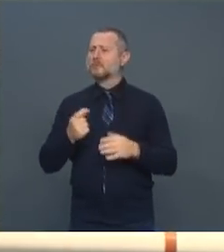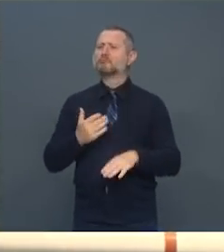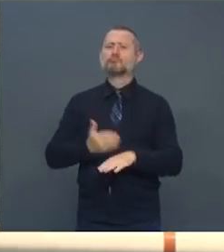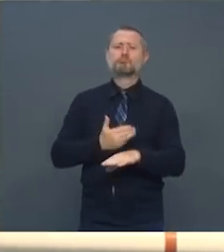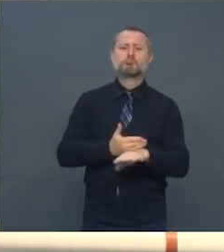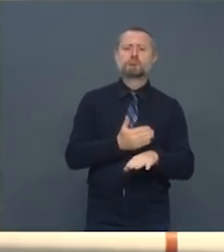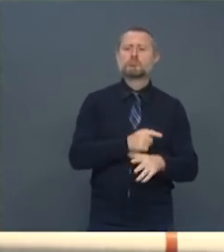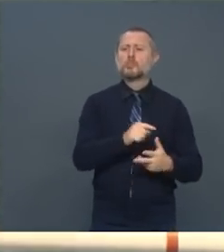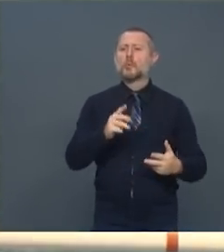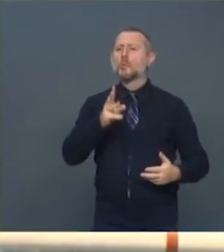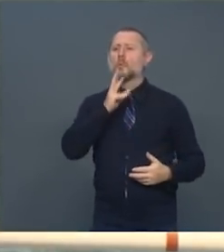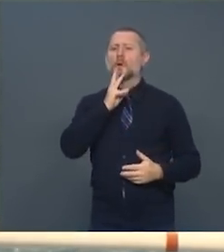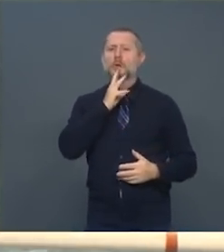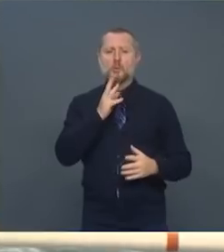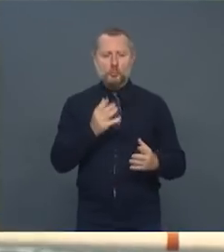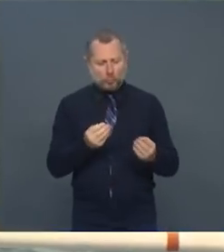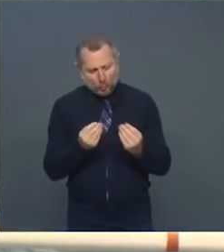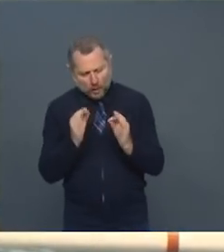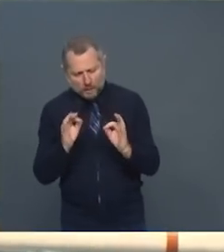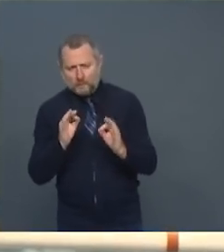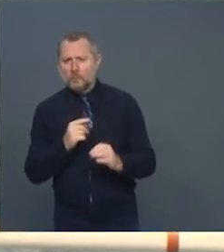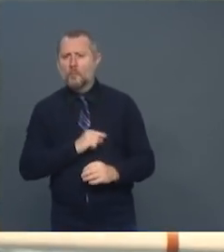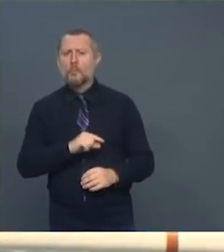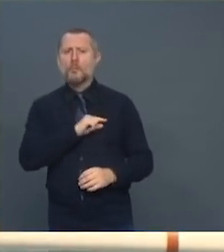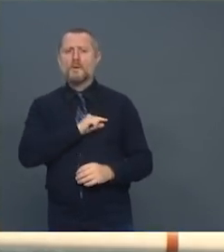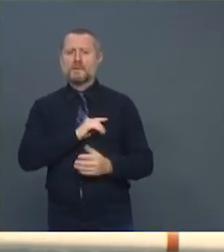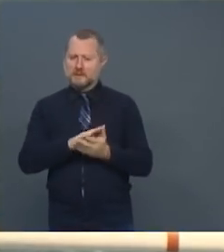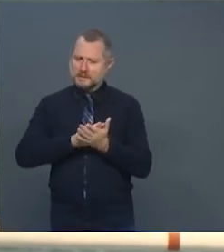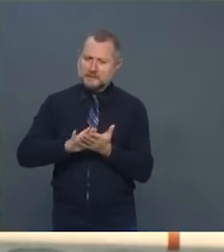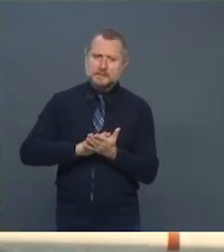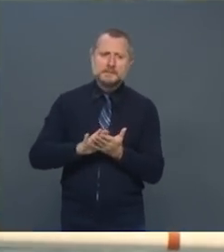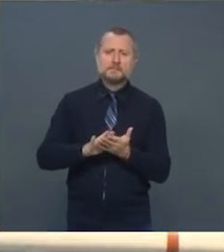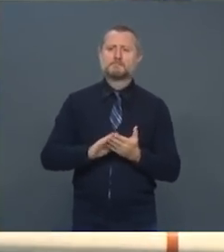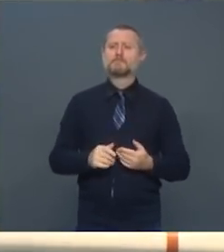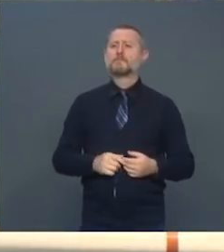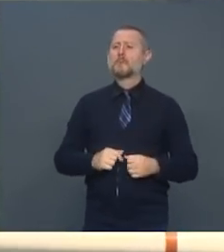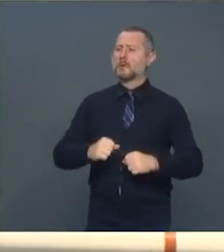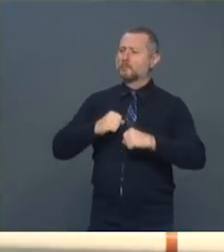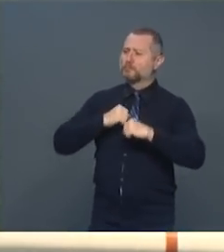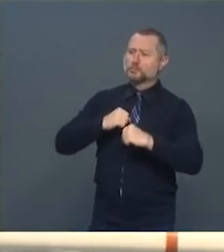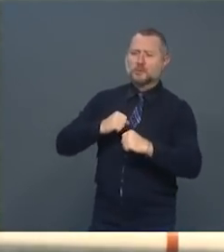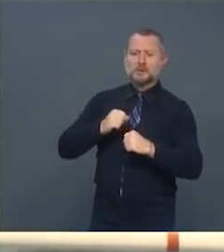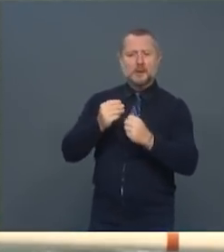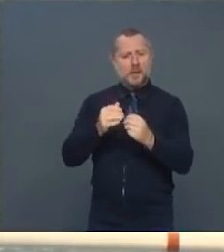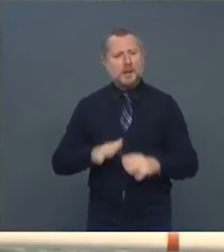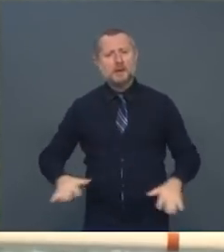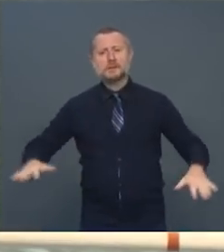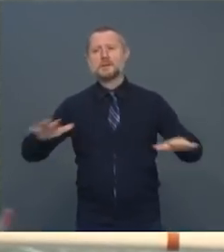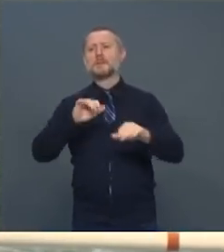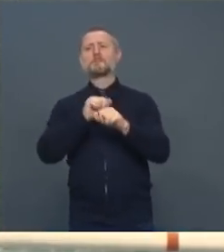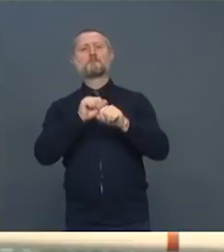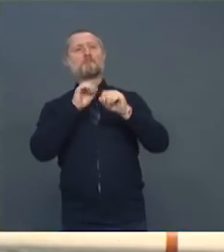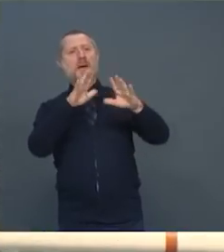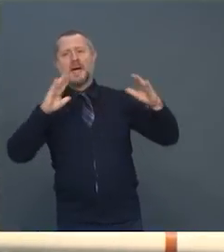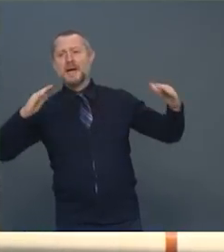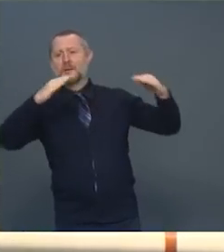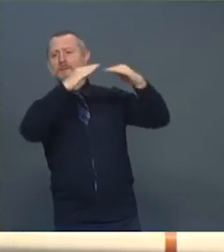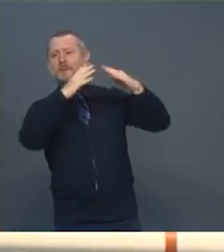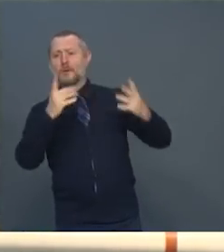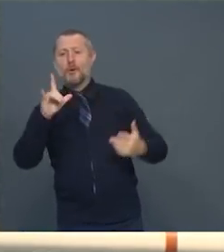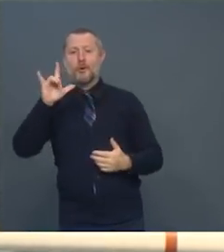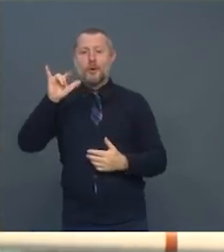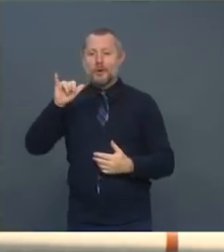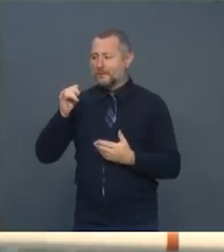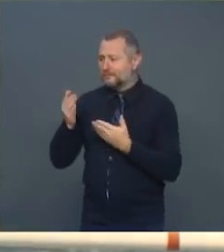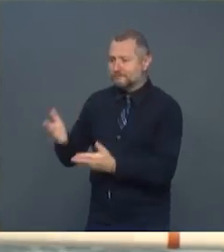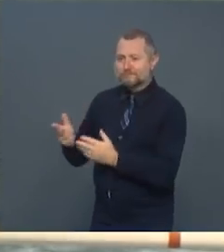our water quality upstate that had long been taken for granted. Protecting lands in the Adirondacks, in Long Island, and everywhere